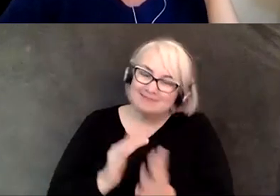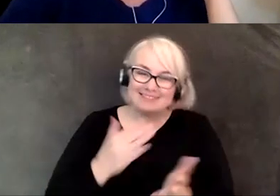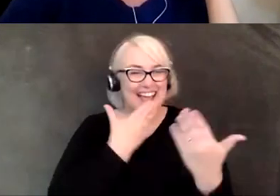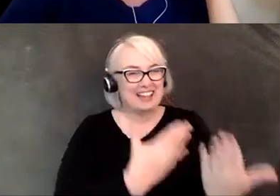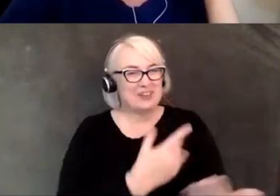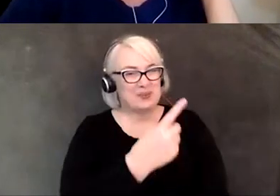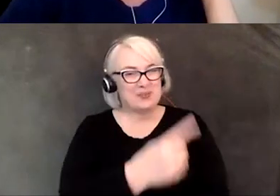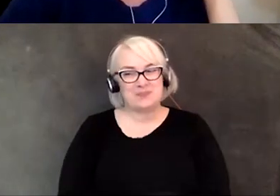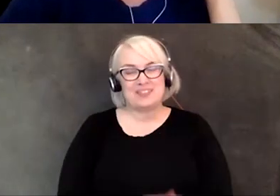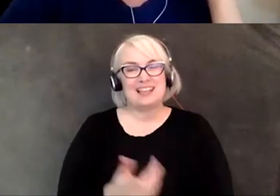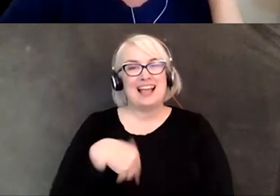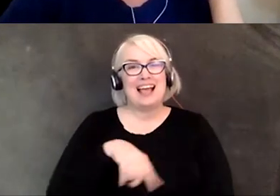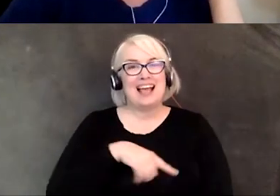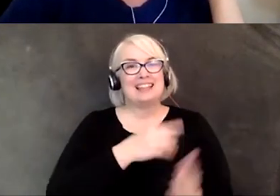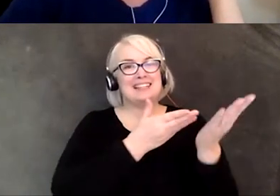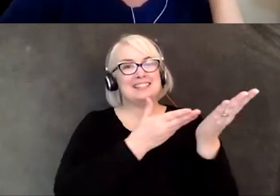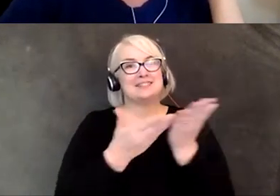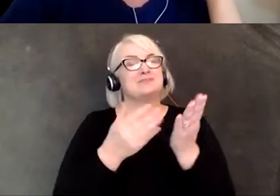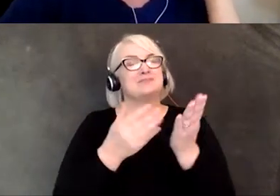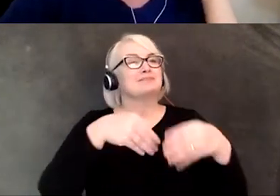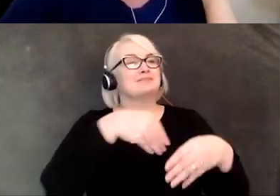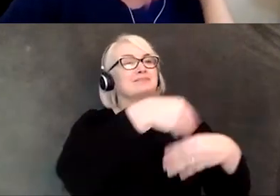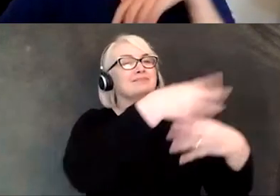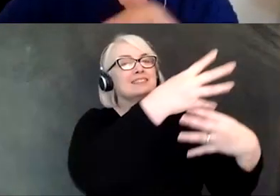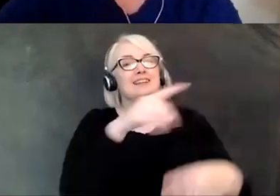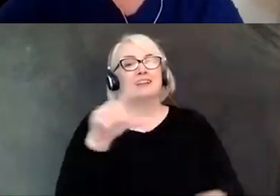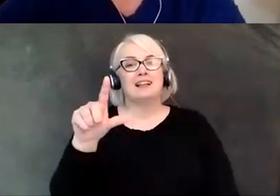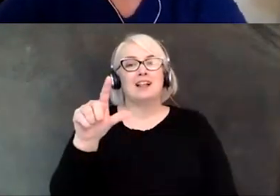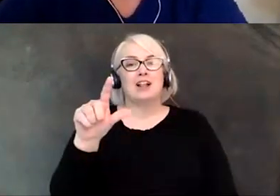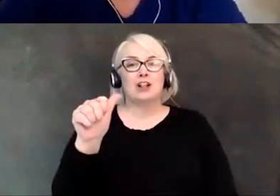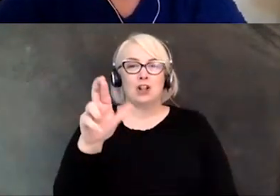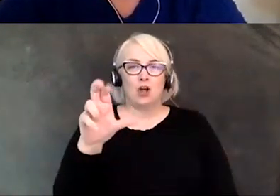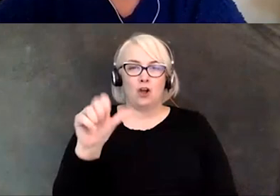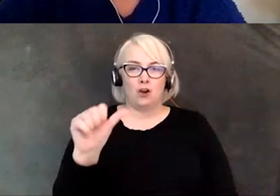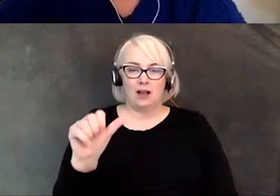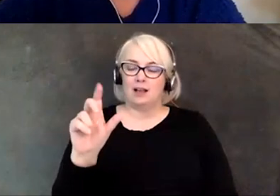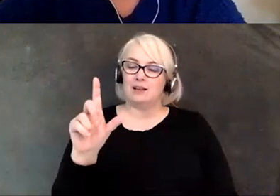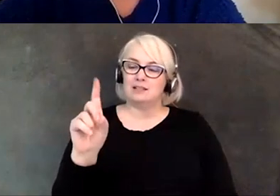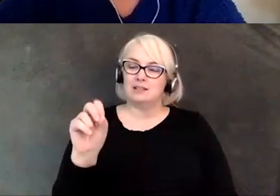let's bring Laura Donnie's sample previously on, um,